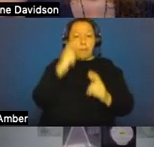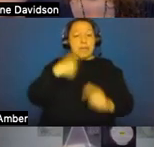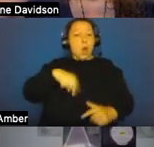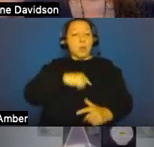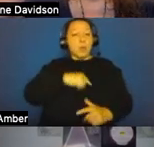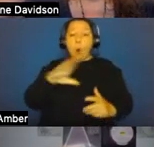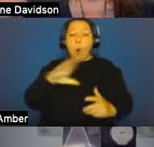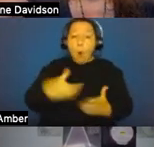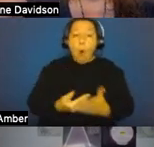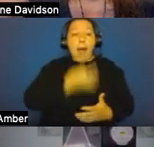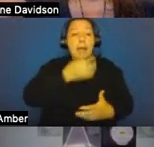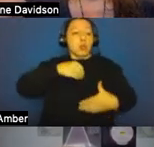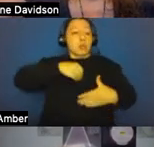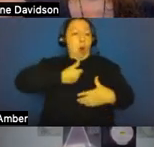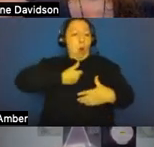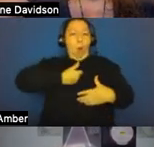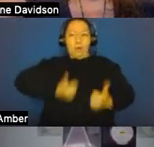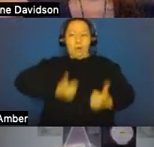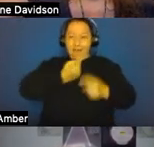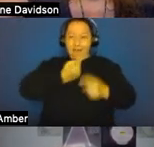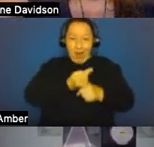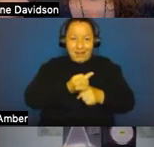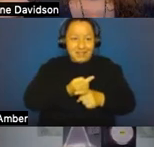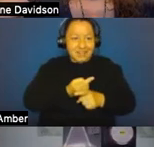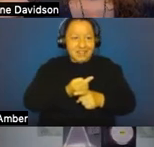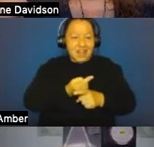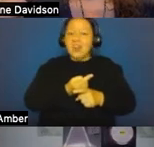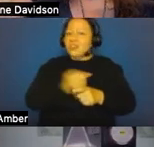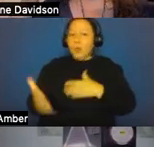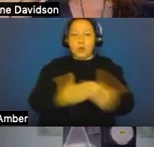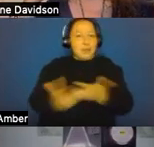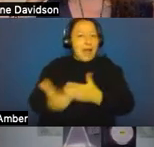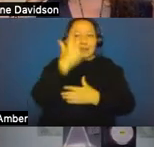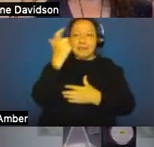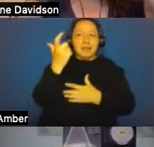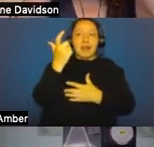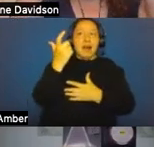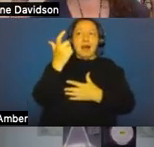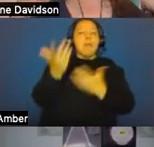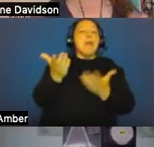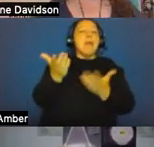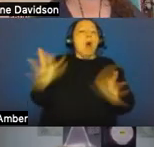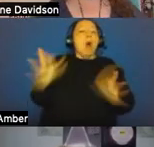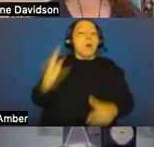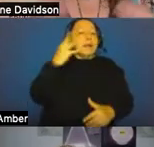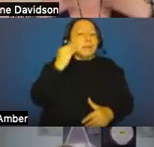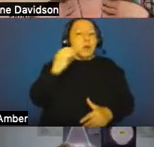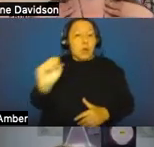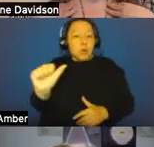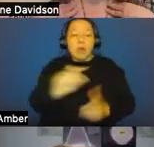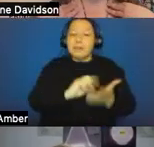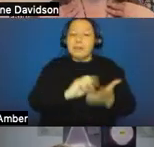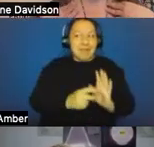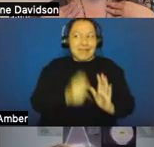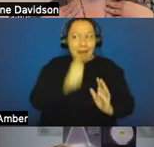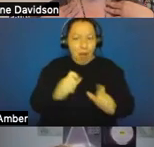right? So just because I have experienced sexual assault, it doesn't mean that I'm not a whole being and that I'm not